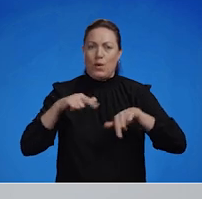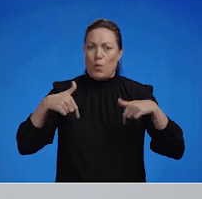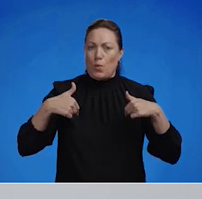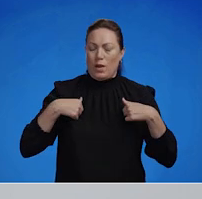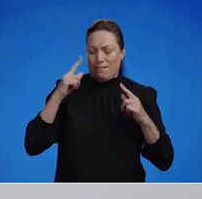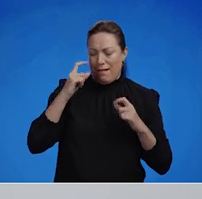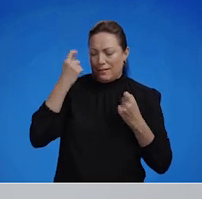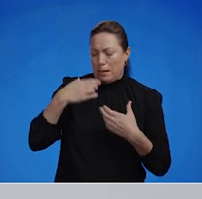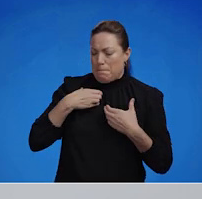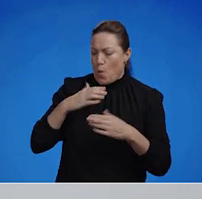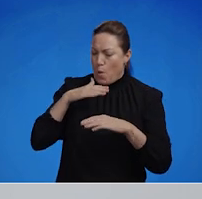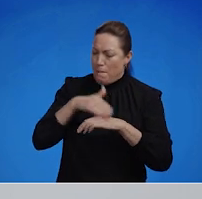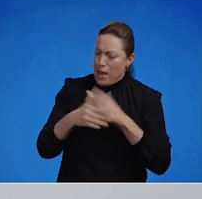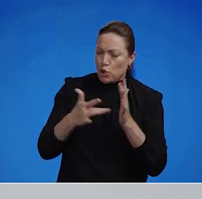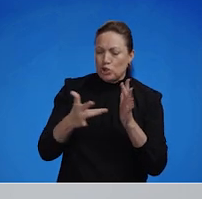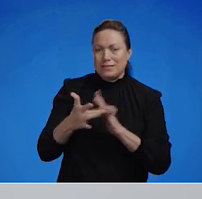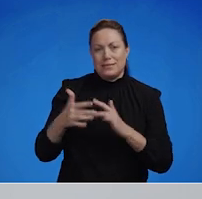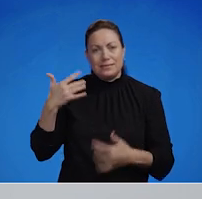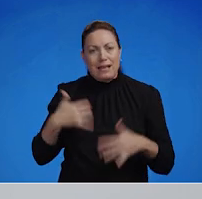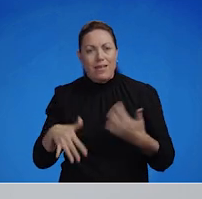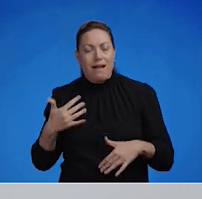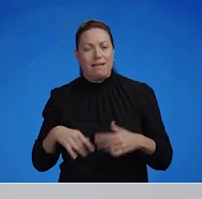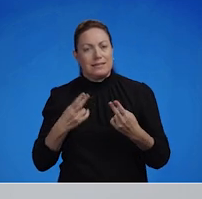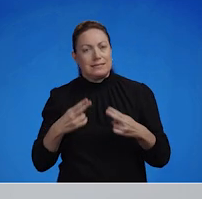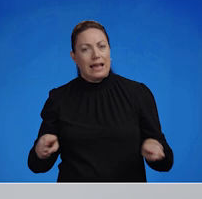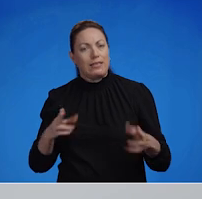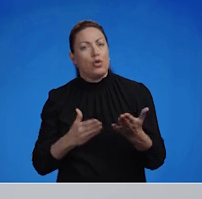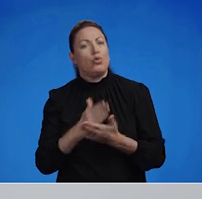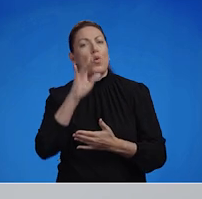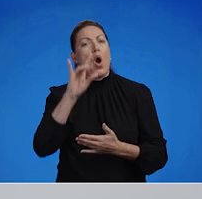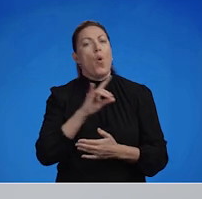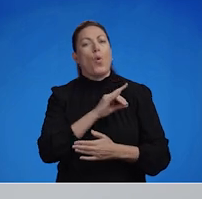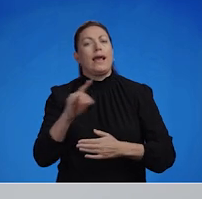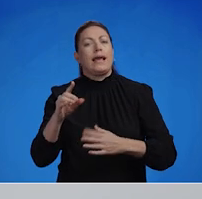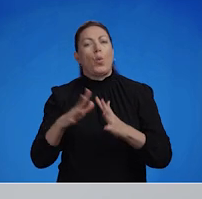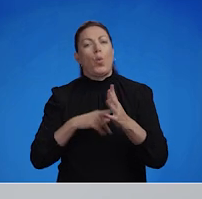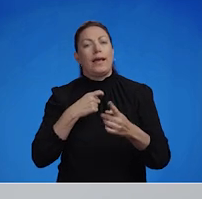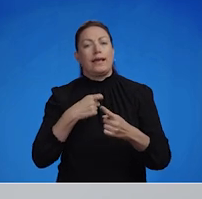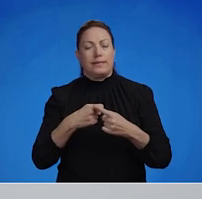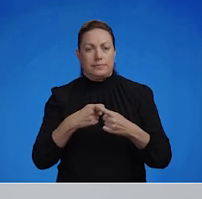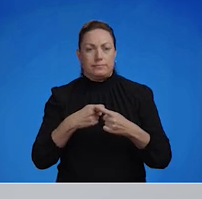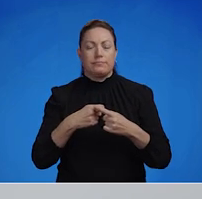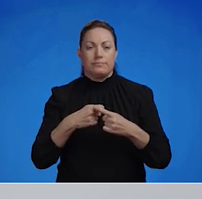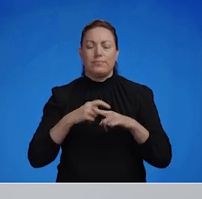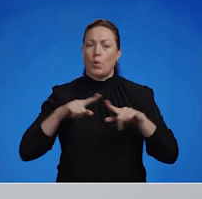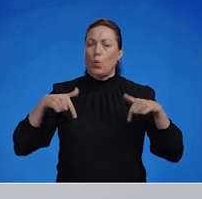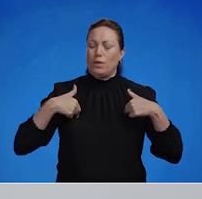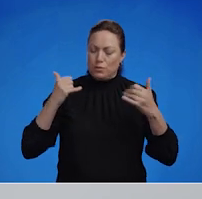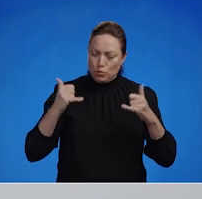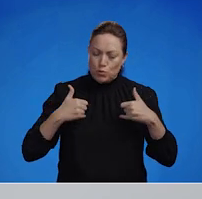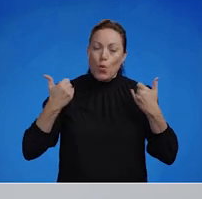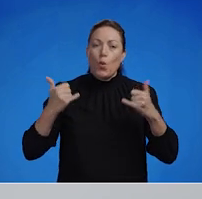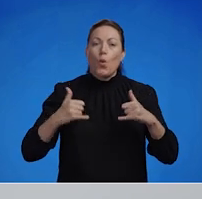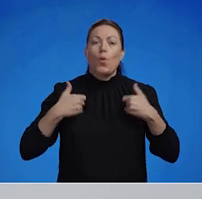to his sharing in our condition, his suffering and death during Holy Week. And we've had the great